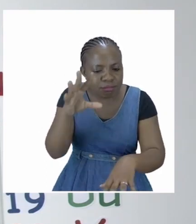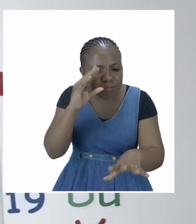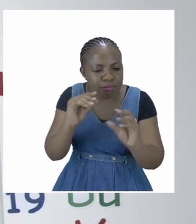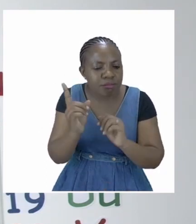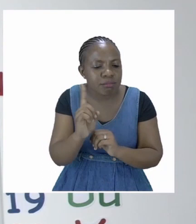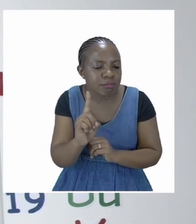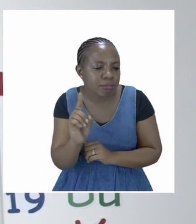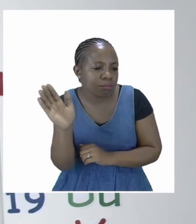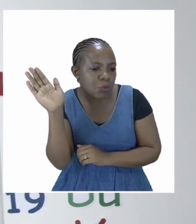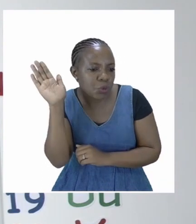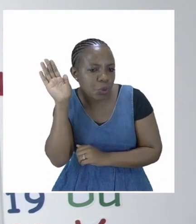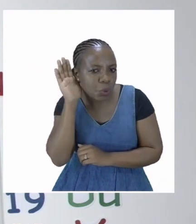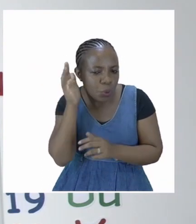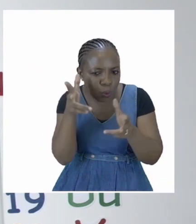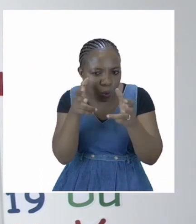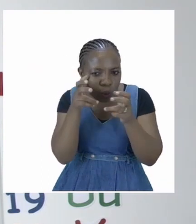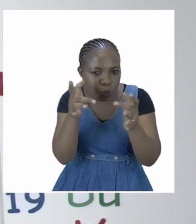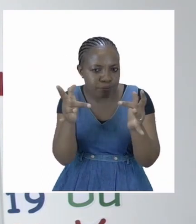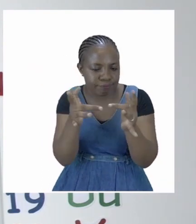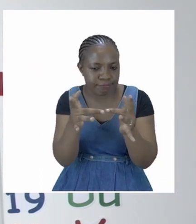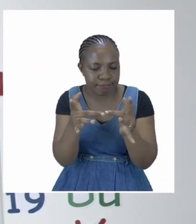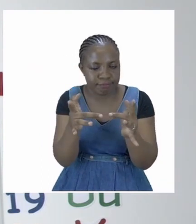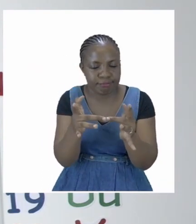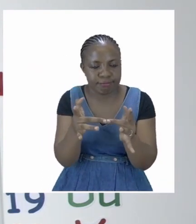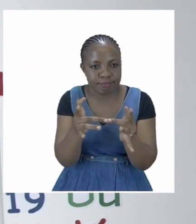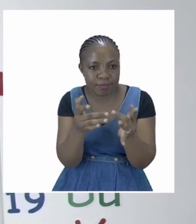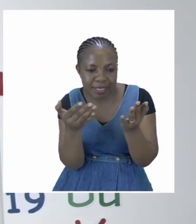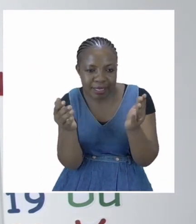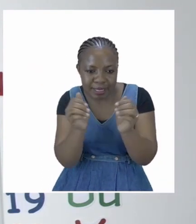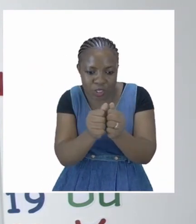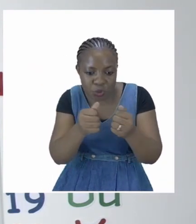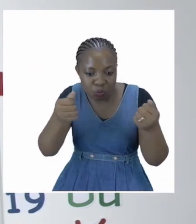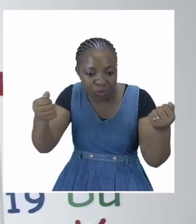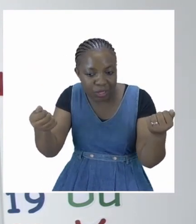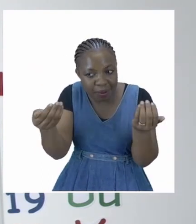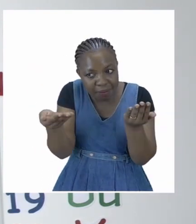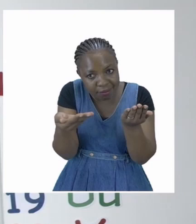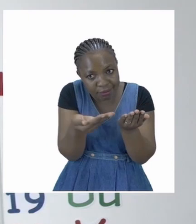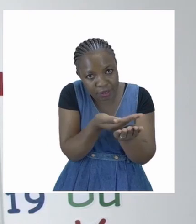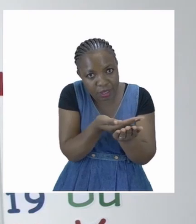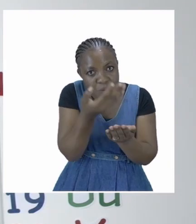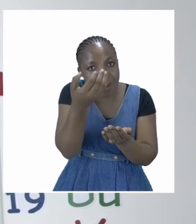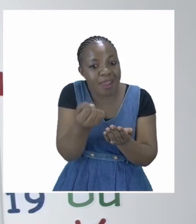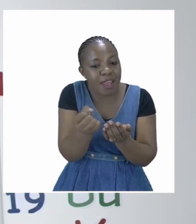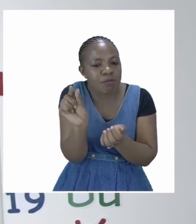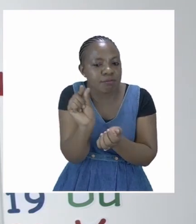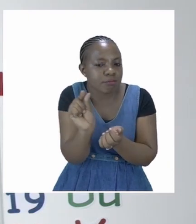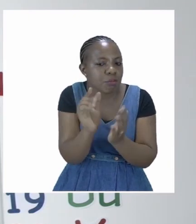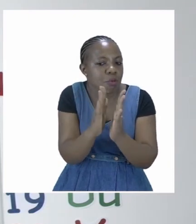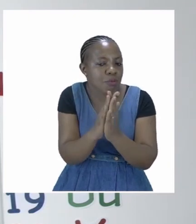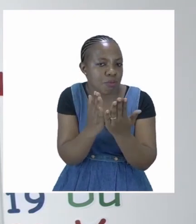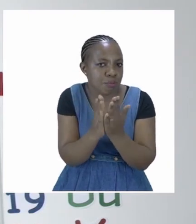or watching online. Inside the newspapers, there is an insert of the lesson